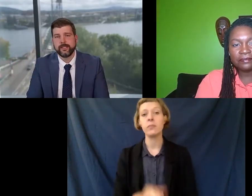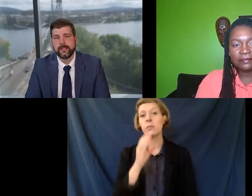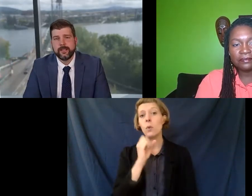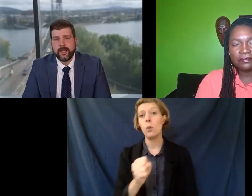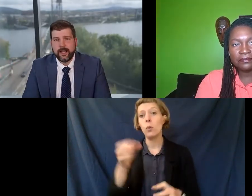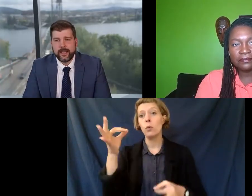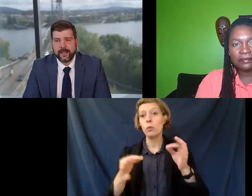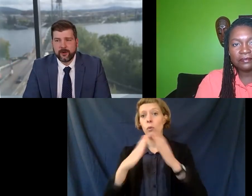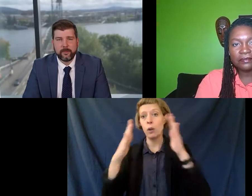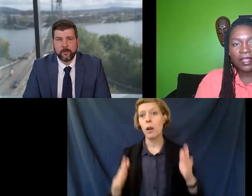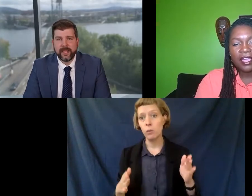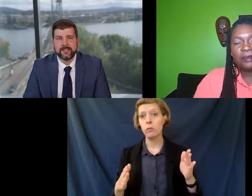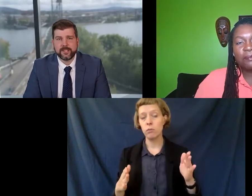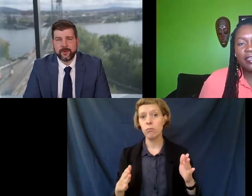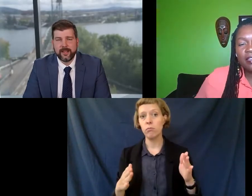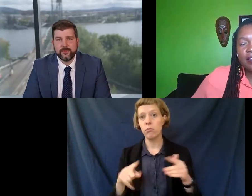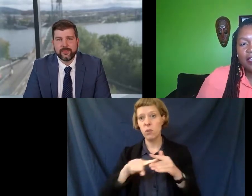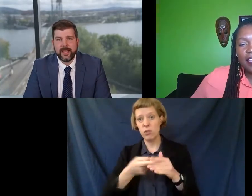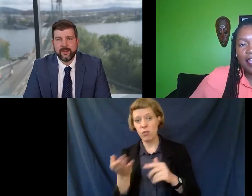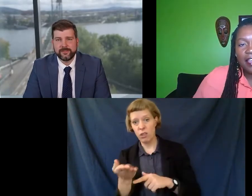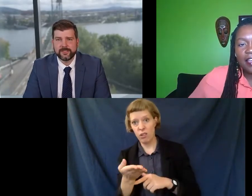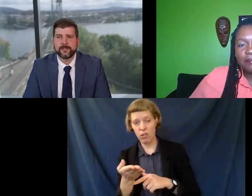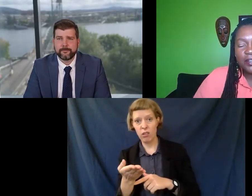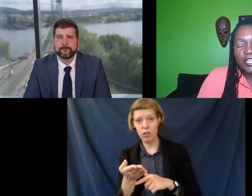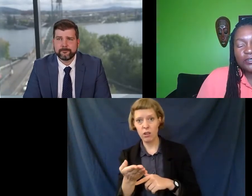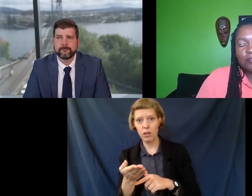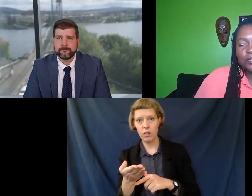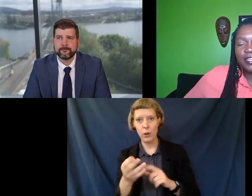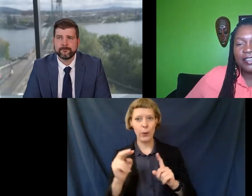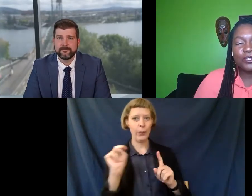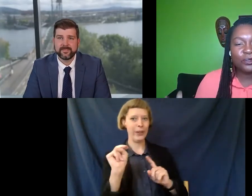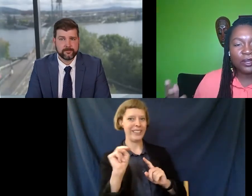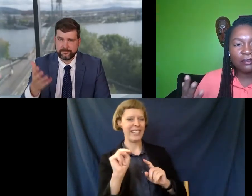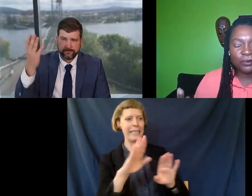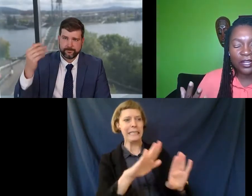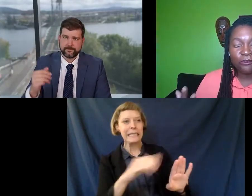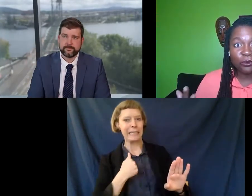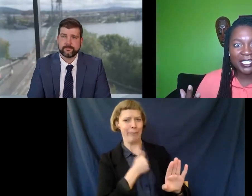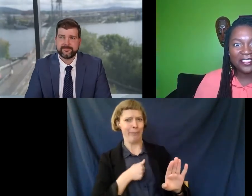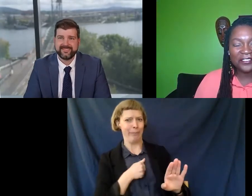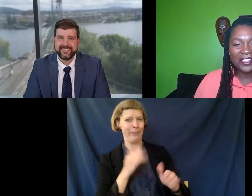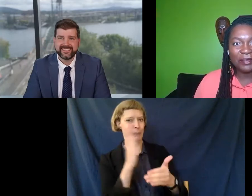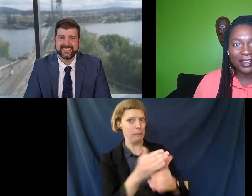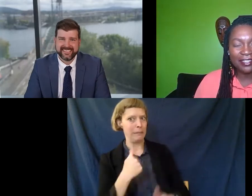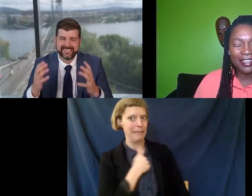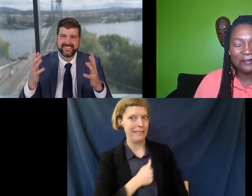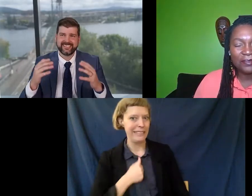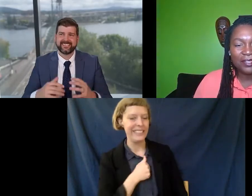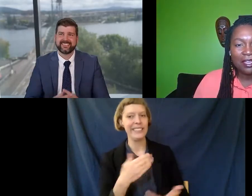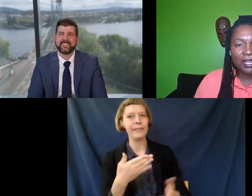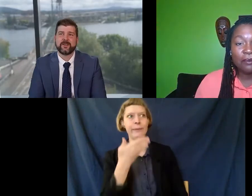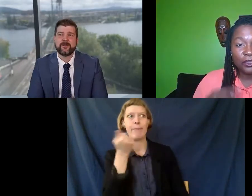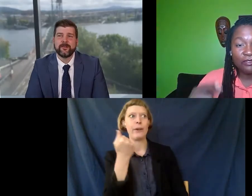building. And I remember pacing around. Mike, I'm sorry to interrupt you. And I wish we were in the room together. That would be